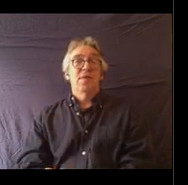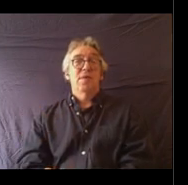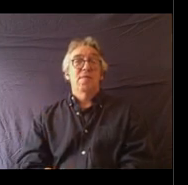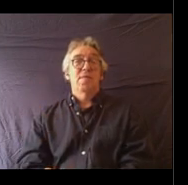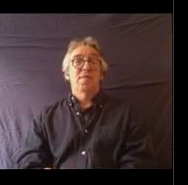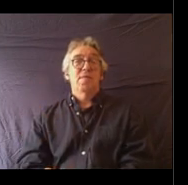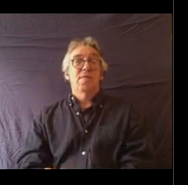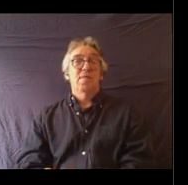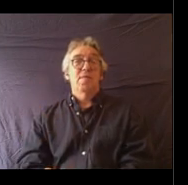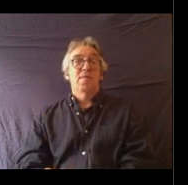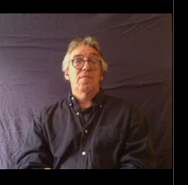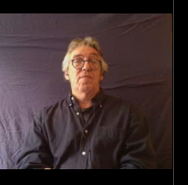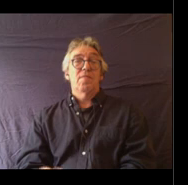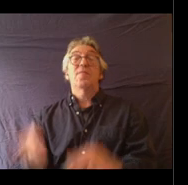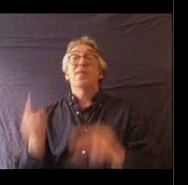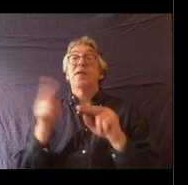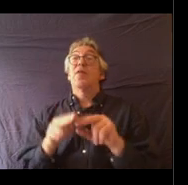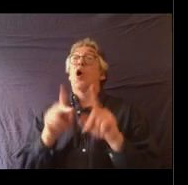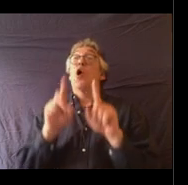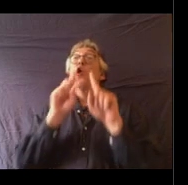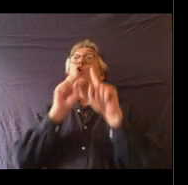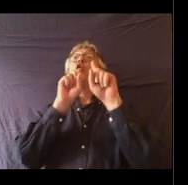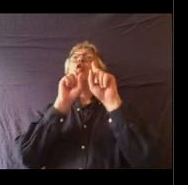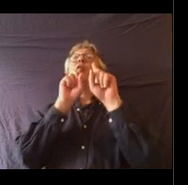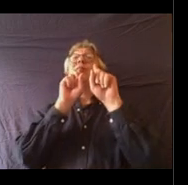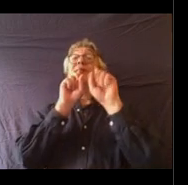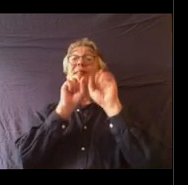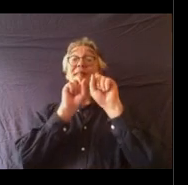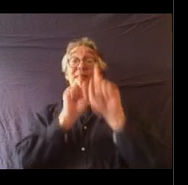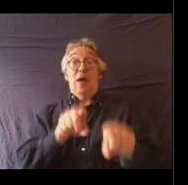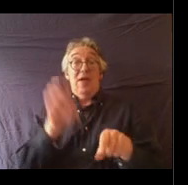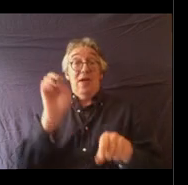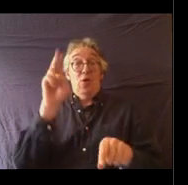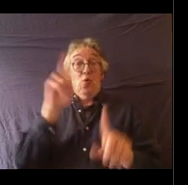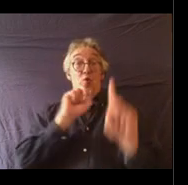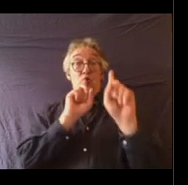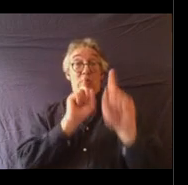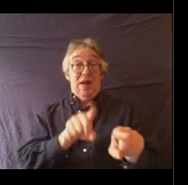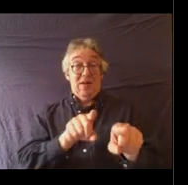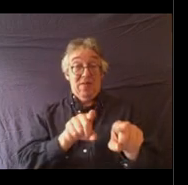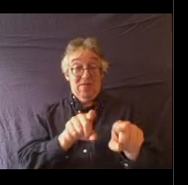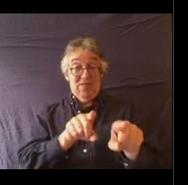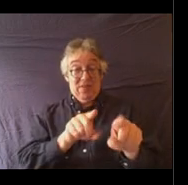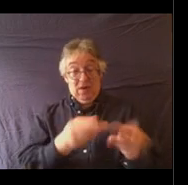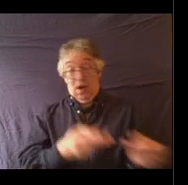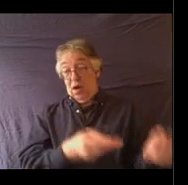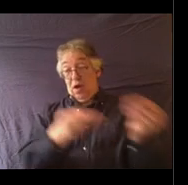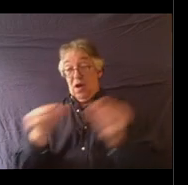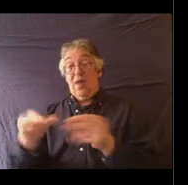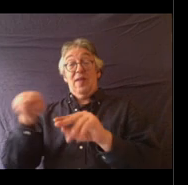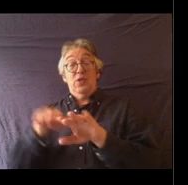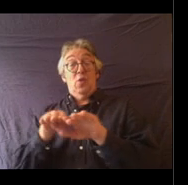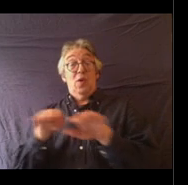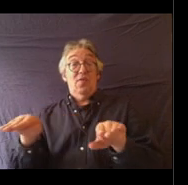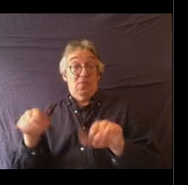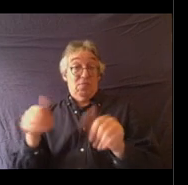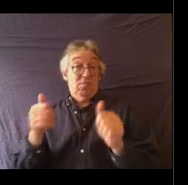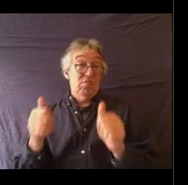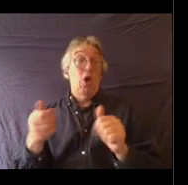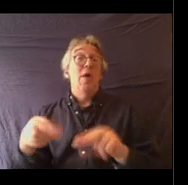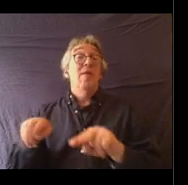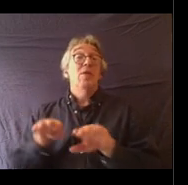directive arrives at national level, there is an opportunity to go beyond. As Lara explained,